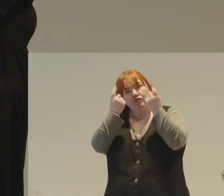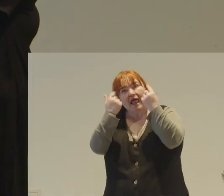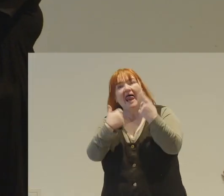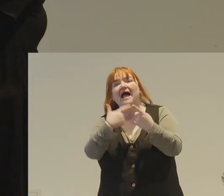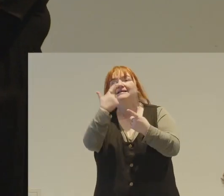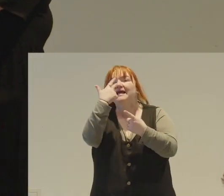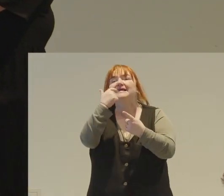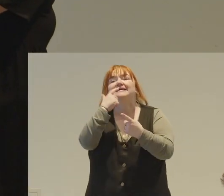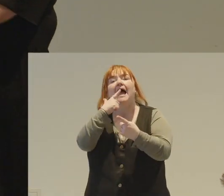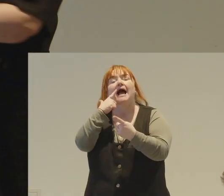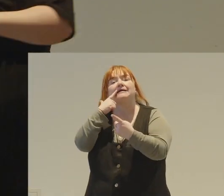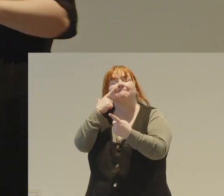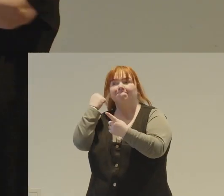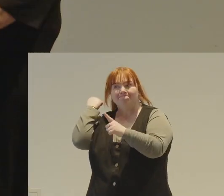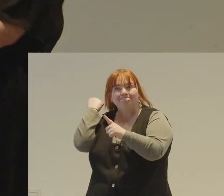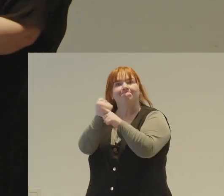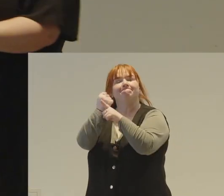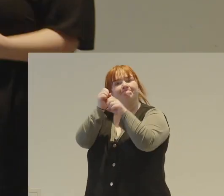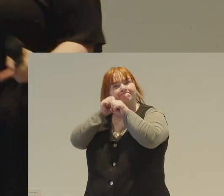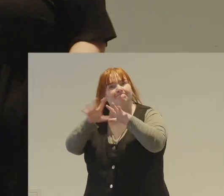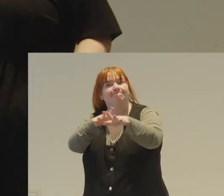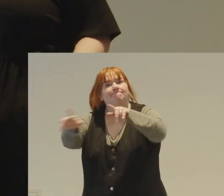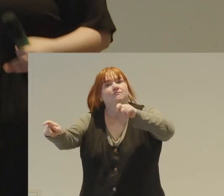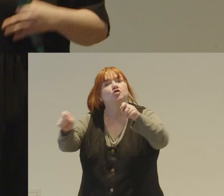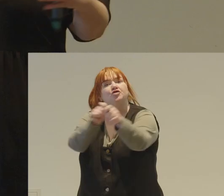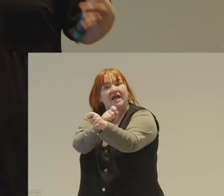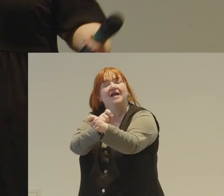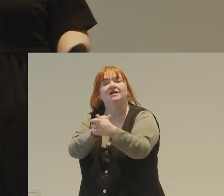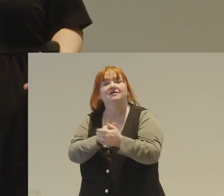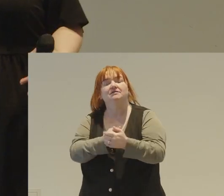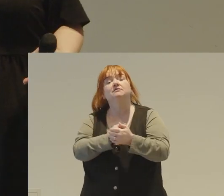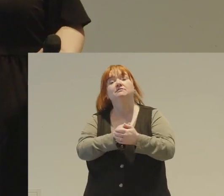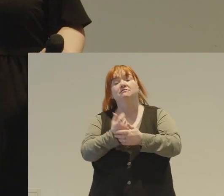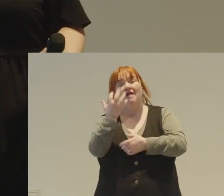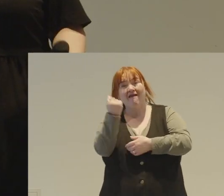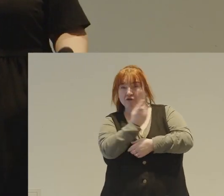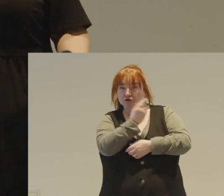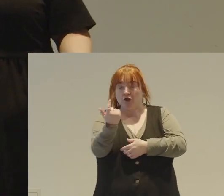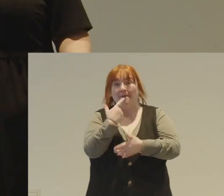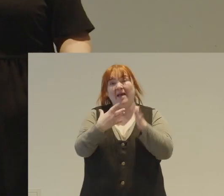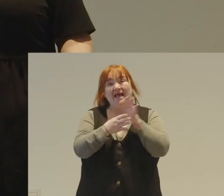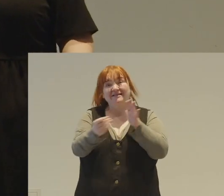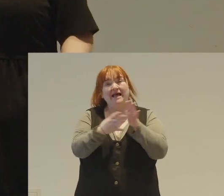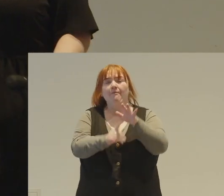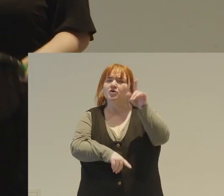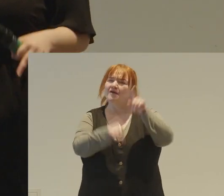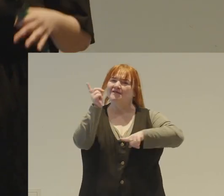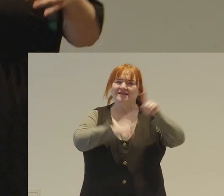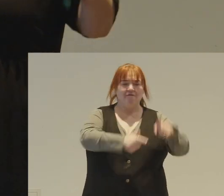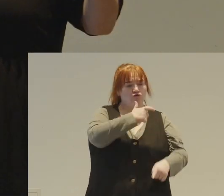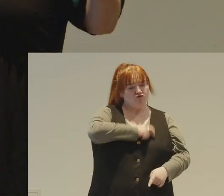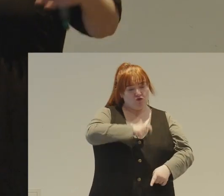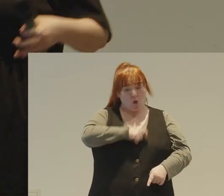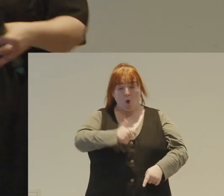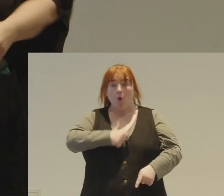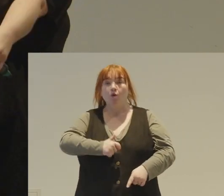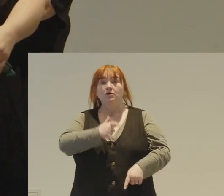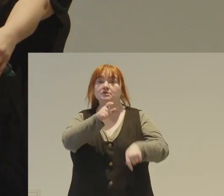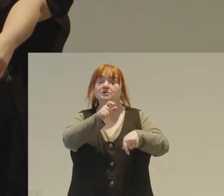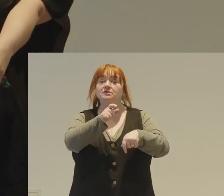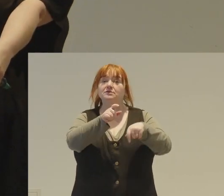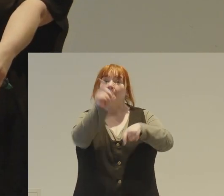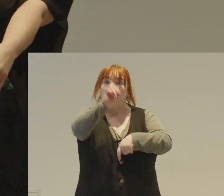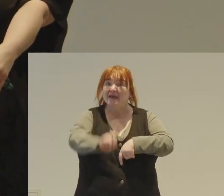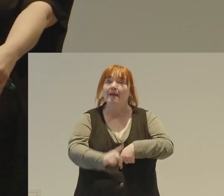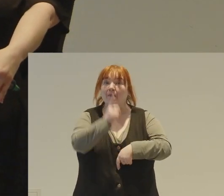make things like this happen. And these are just some examples of the kind of roles that people might go into. But the sort of common